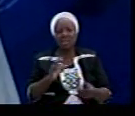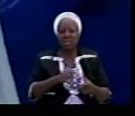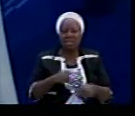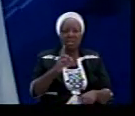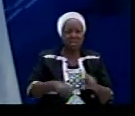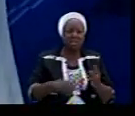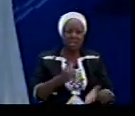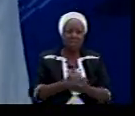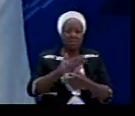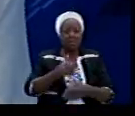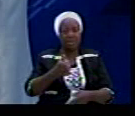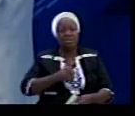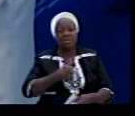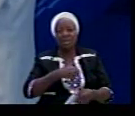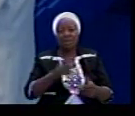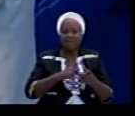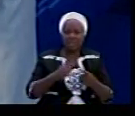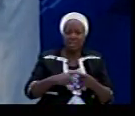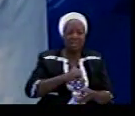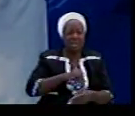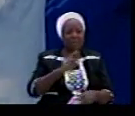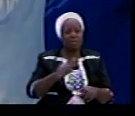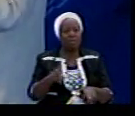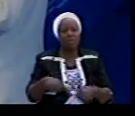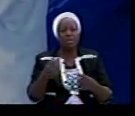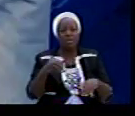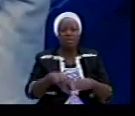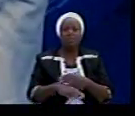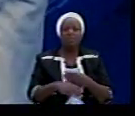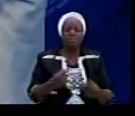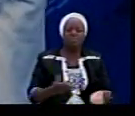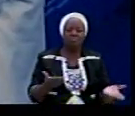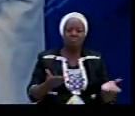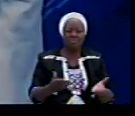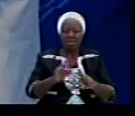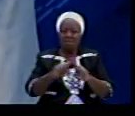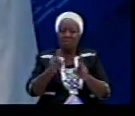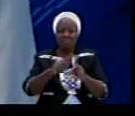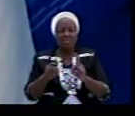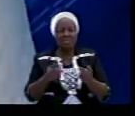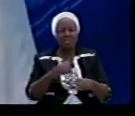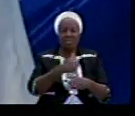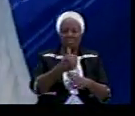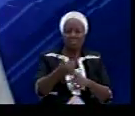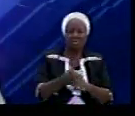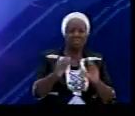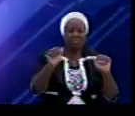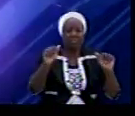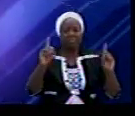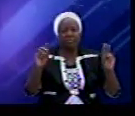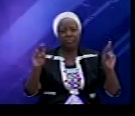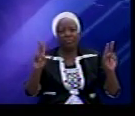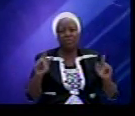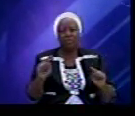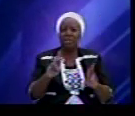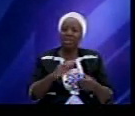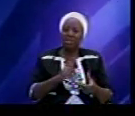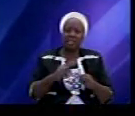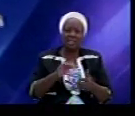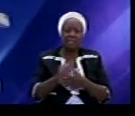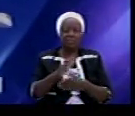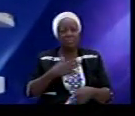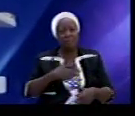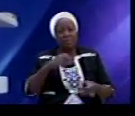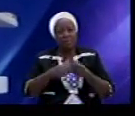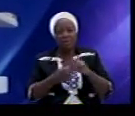into fornication. I couldn't help it. Adultery was the problem. I couldn't help it. Stealing was the